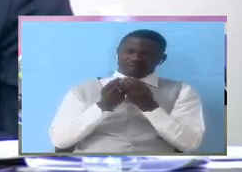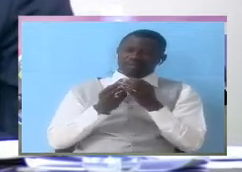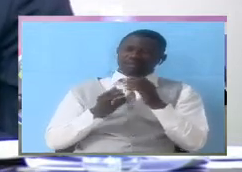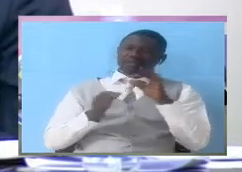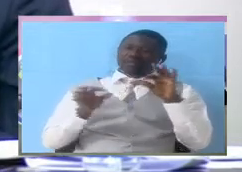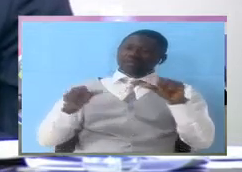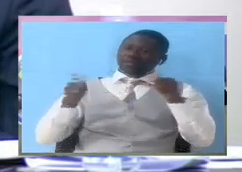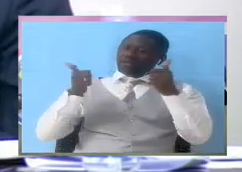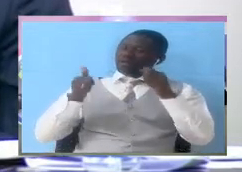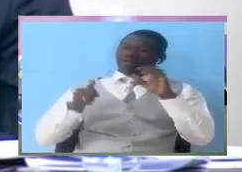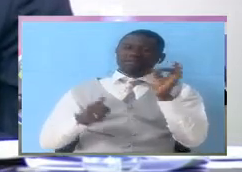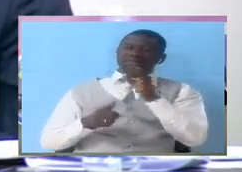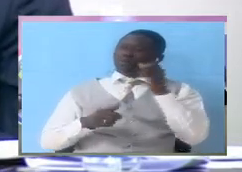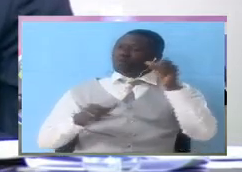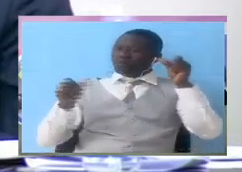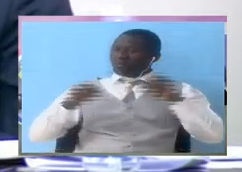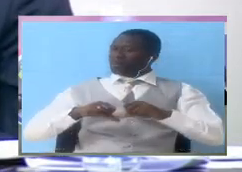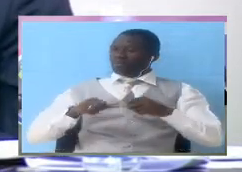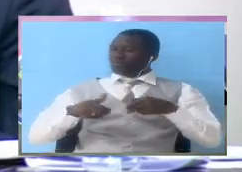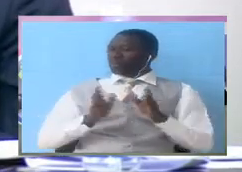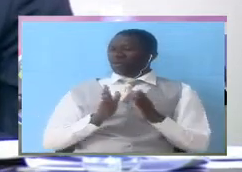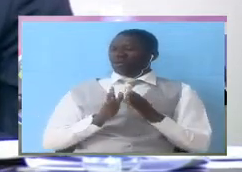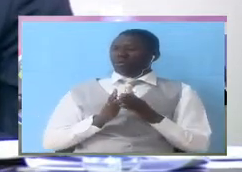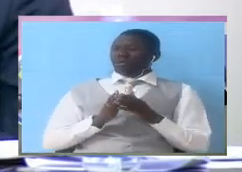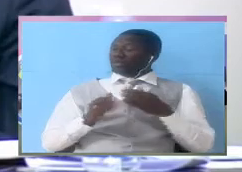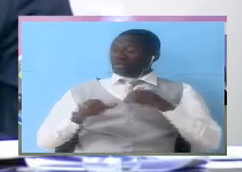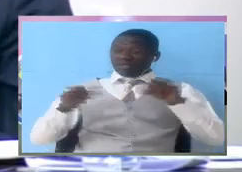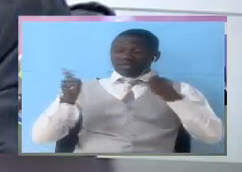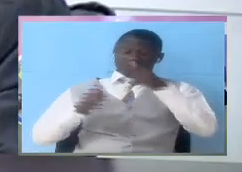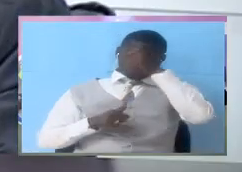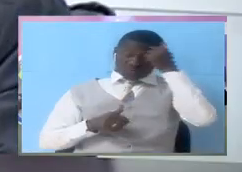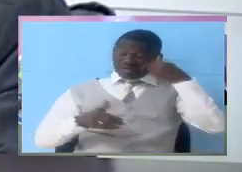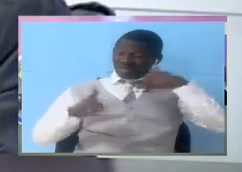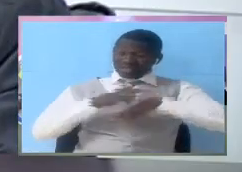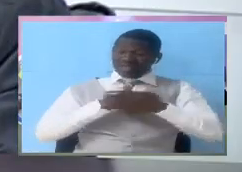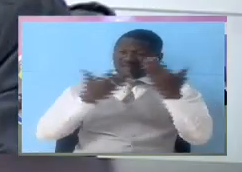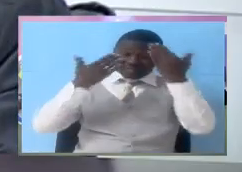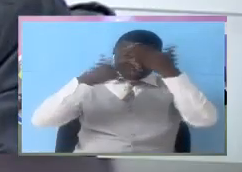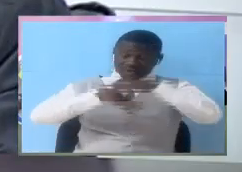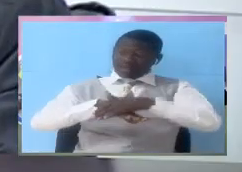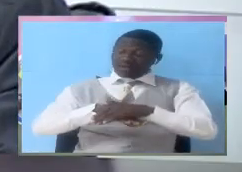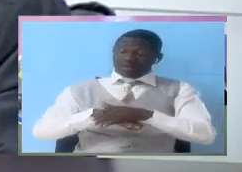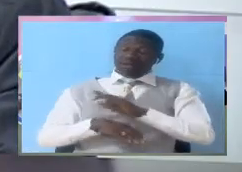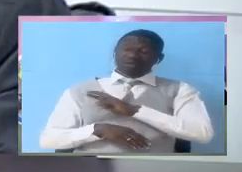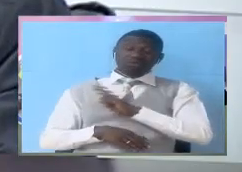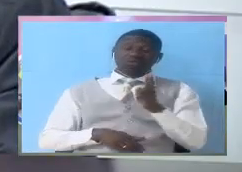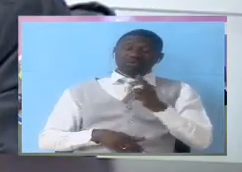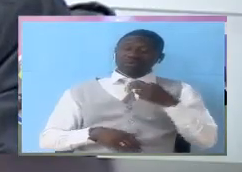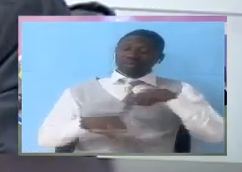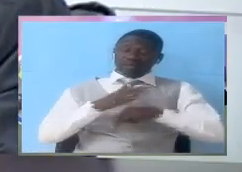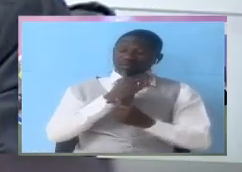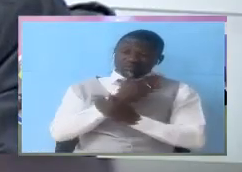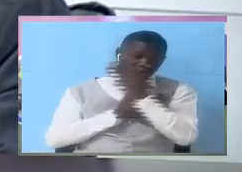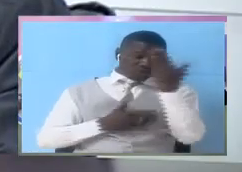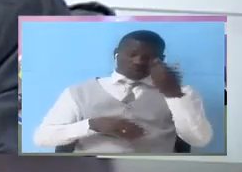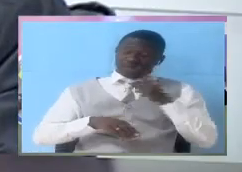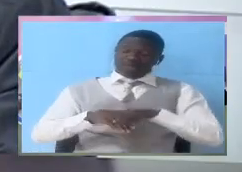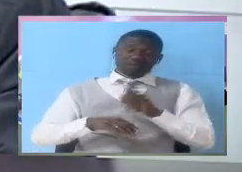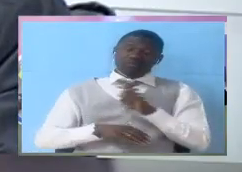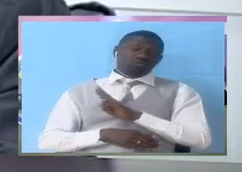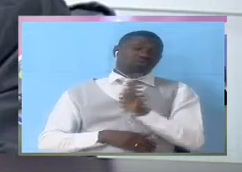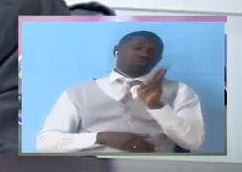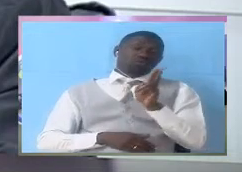and not during the day. Legi nañ wax li nga xamne mom nga ñika wax ne bima commencé lay mu ngi doon dox ci